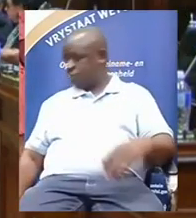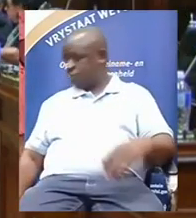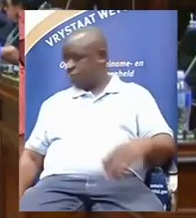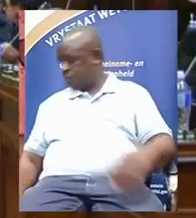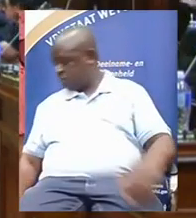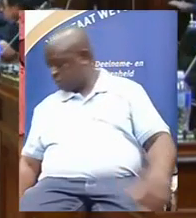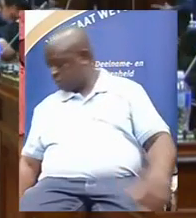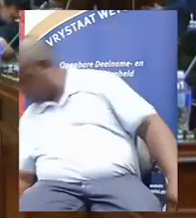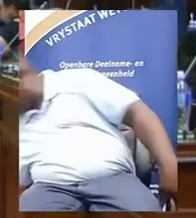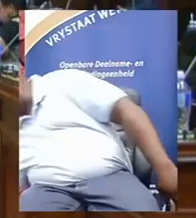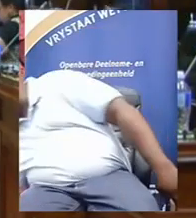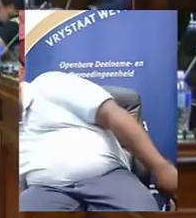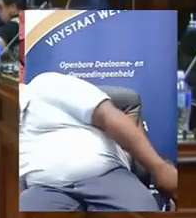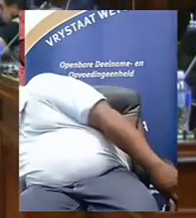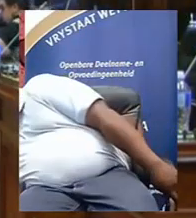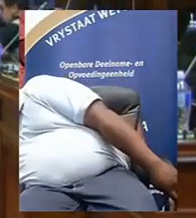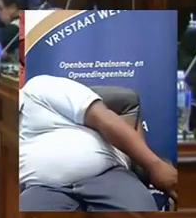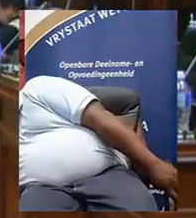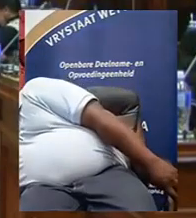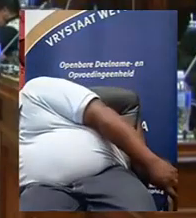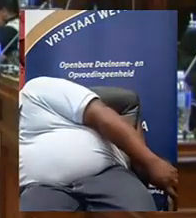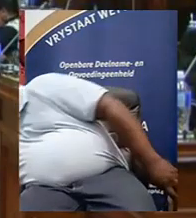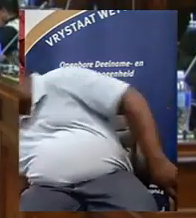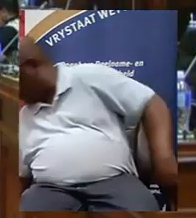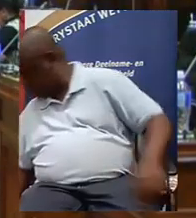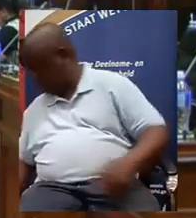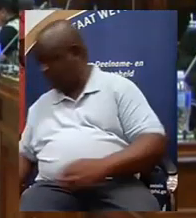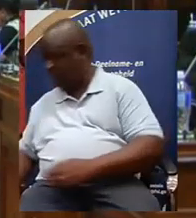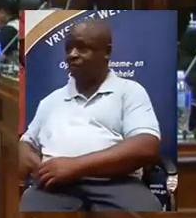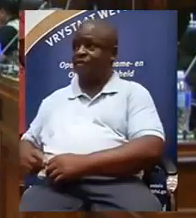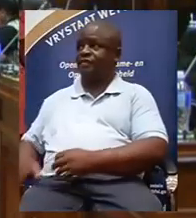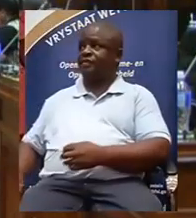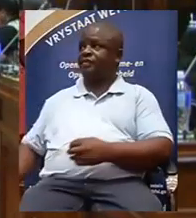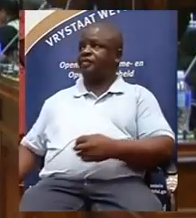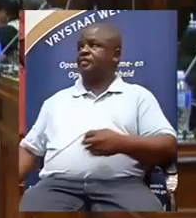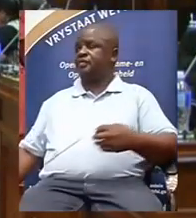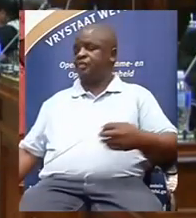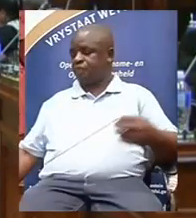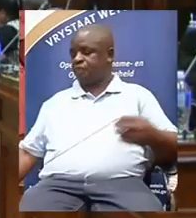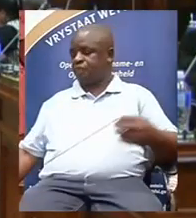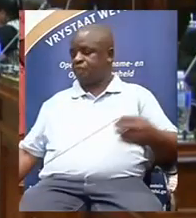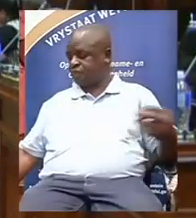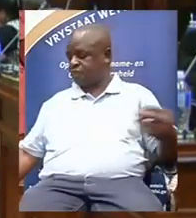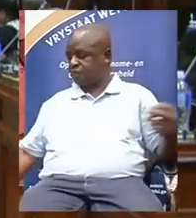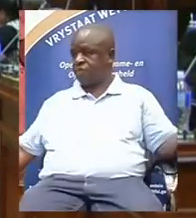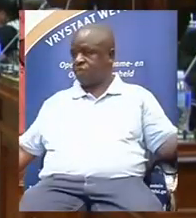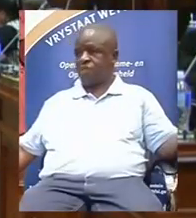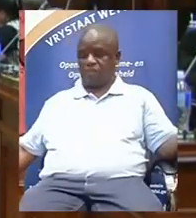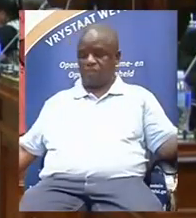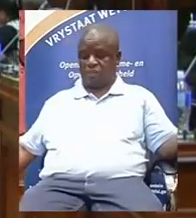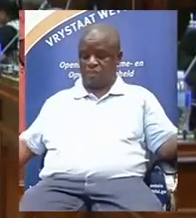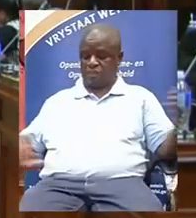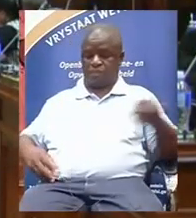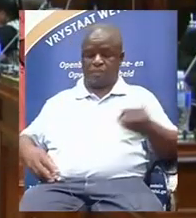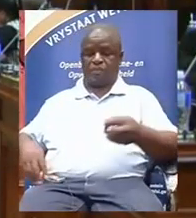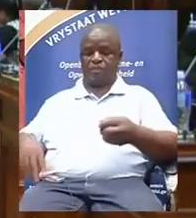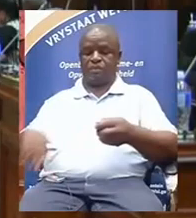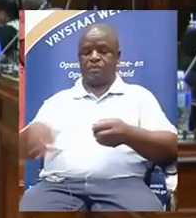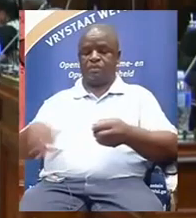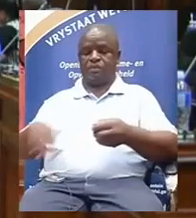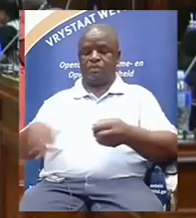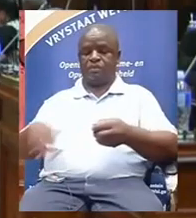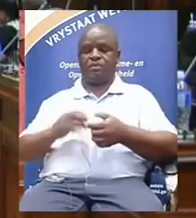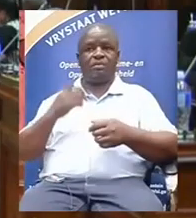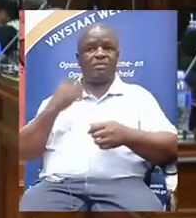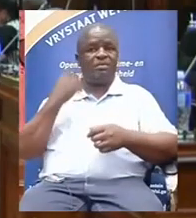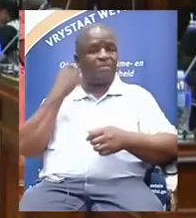Thank you. Dankie Speaker.